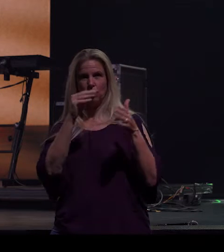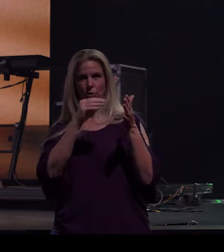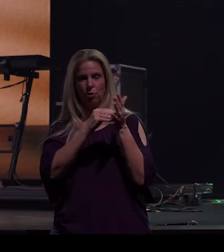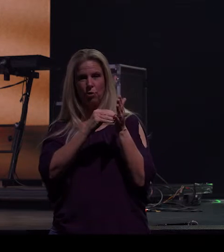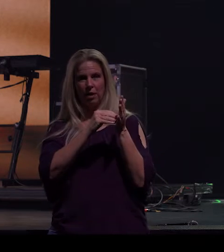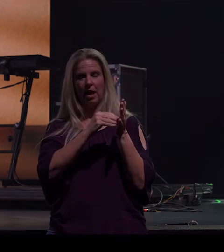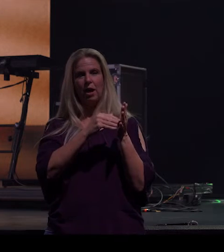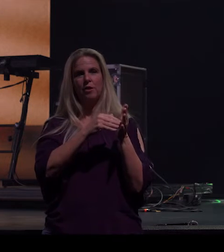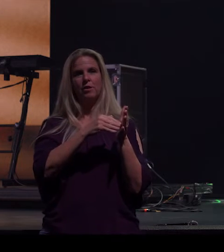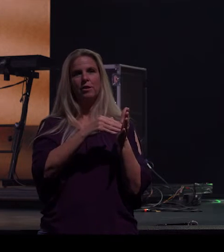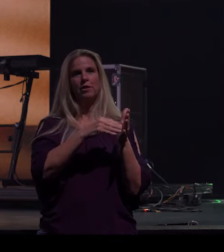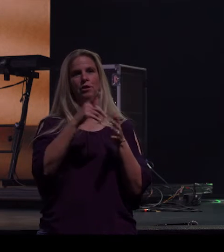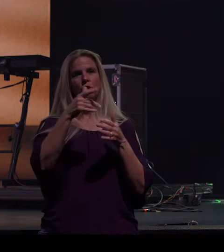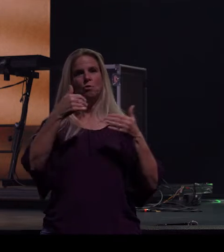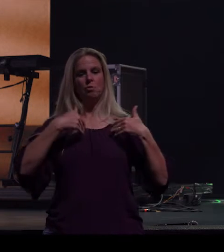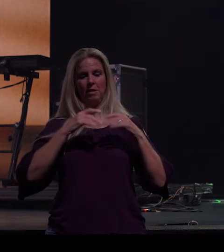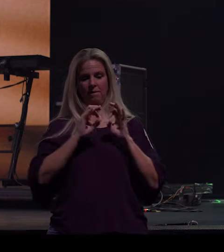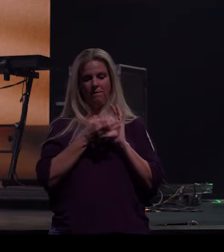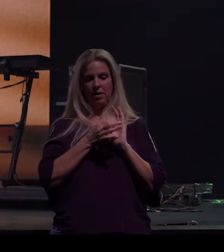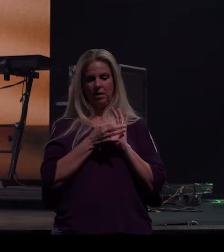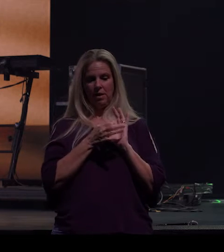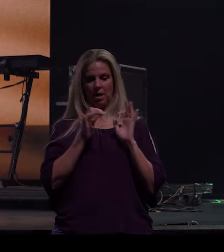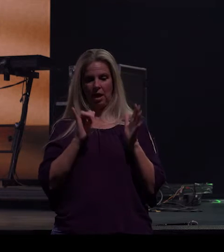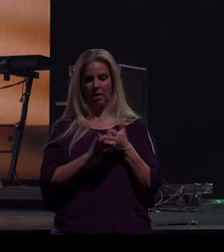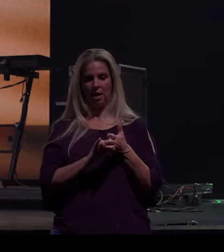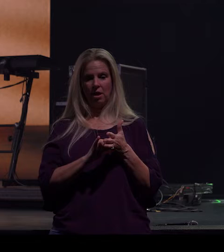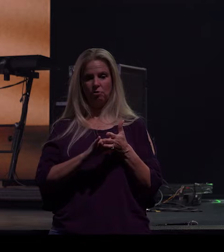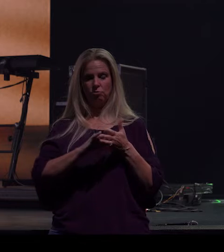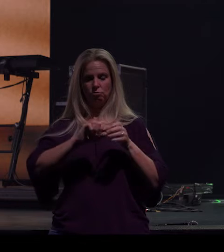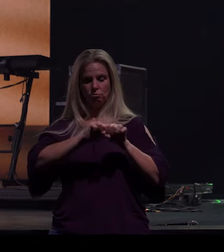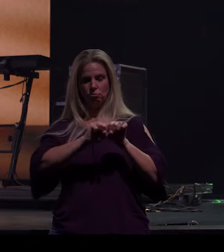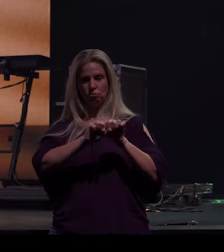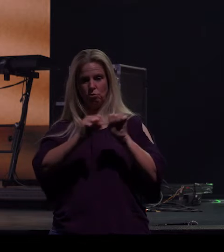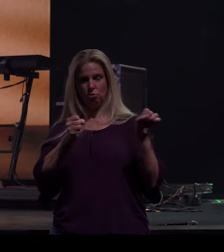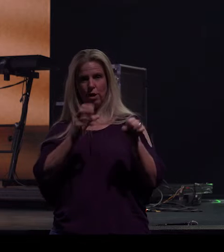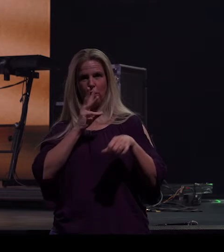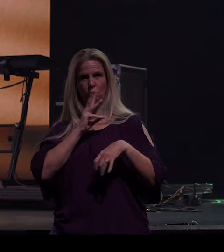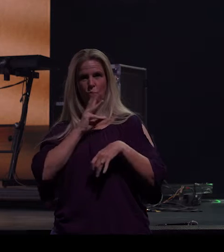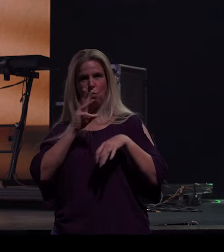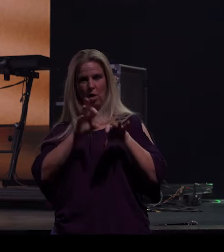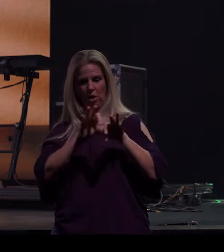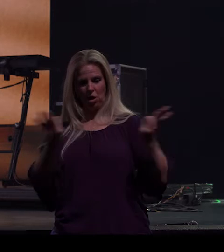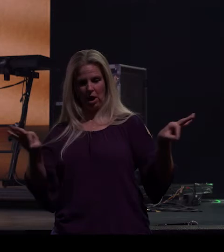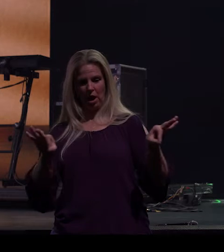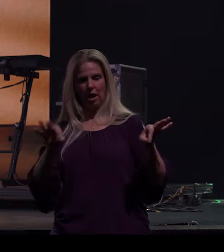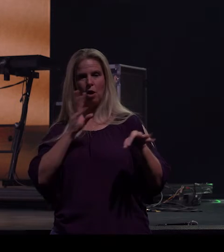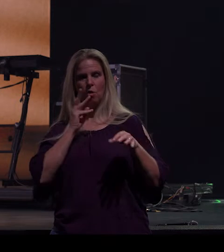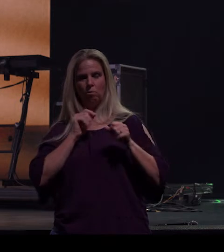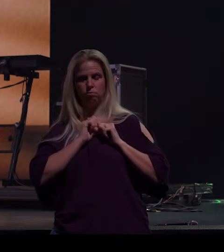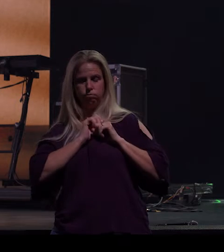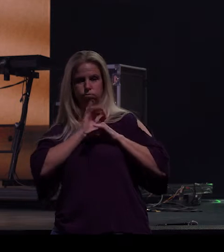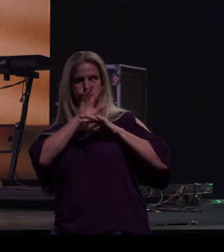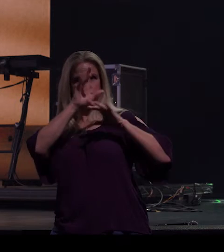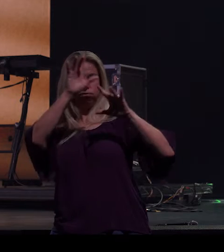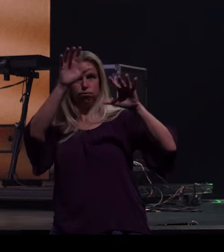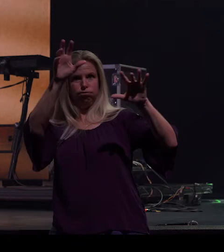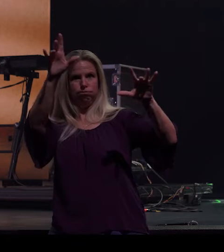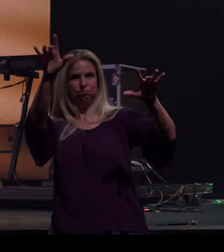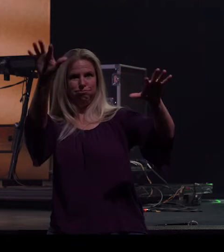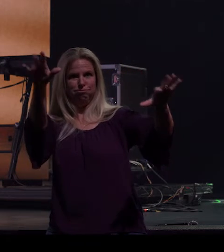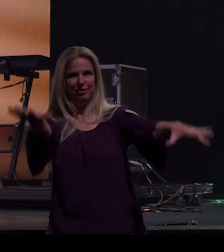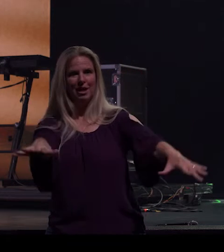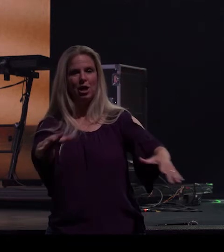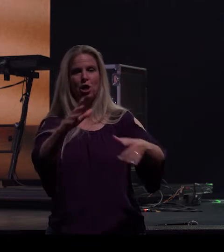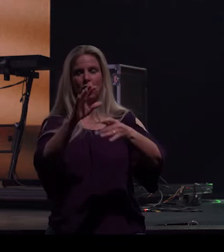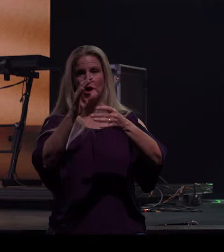and you'll break a main water line. Water will gush out and flood your entire upstairs. You'll try to fix it. 50